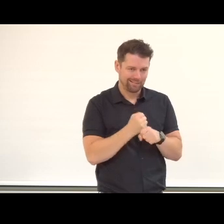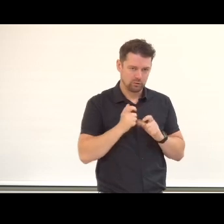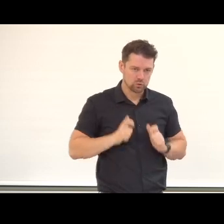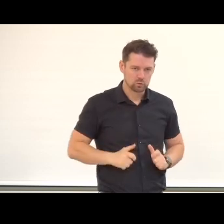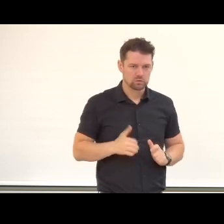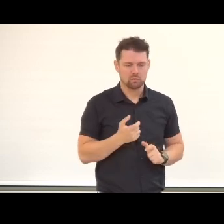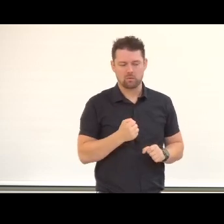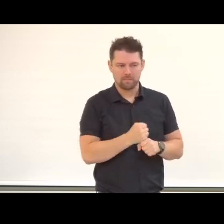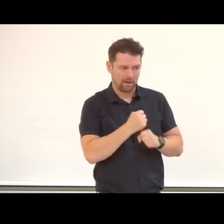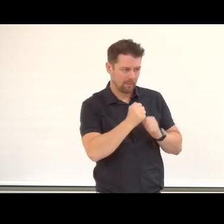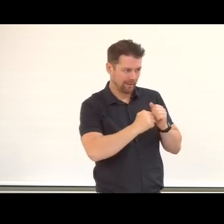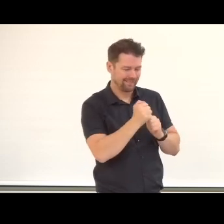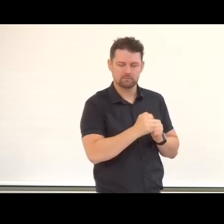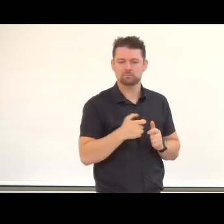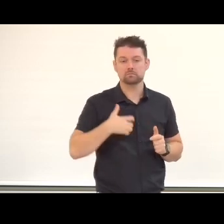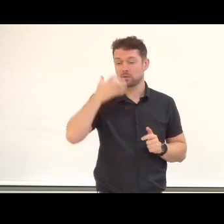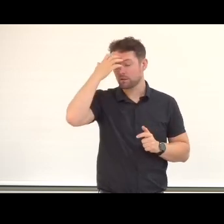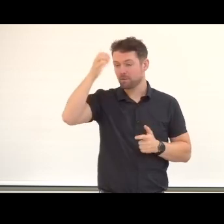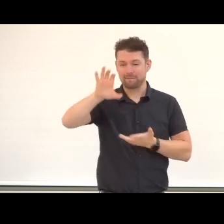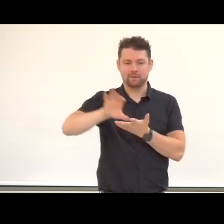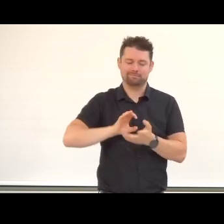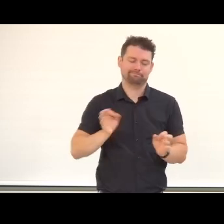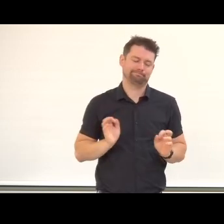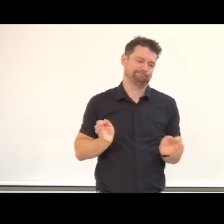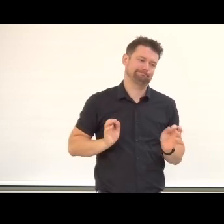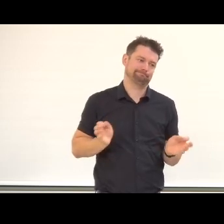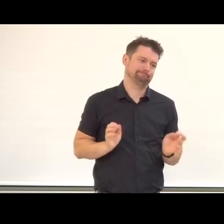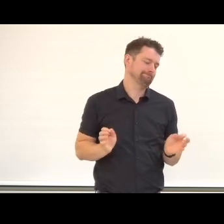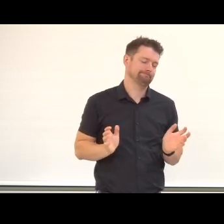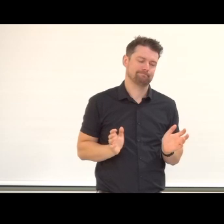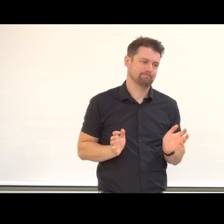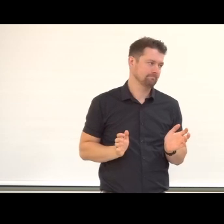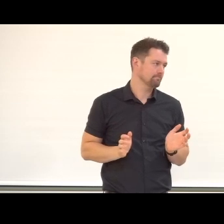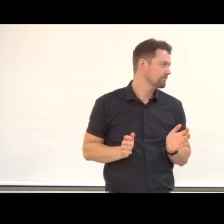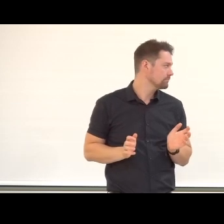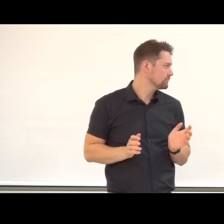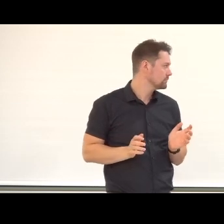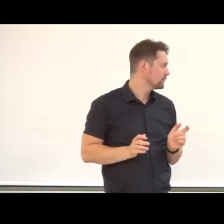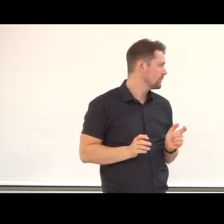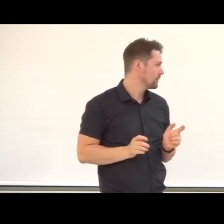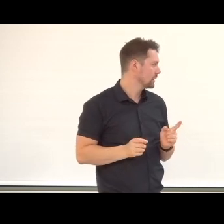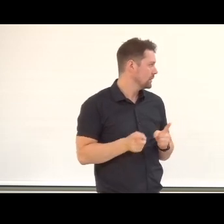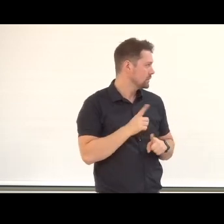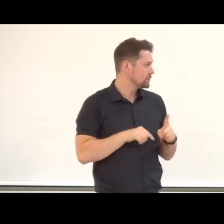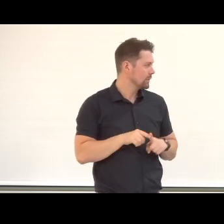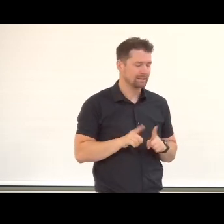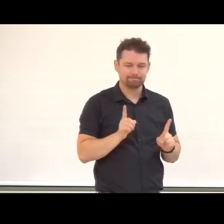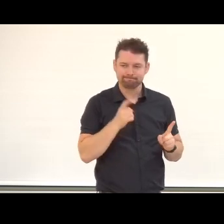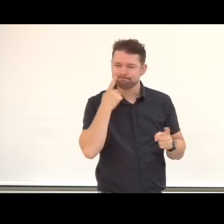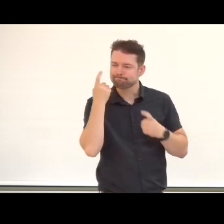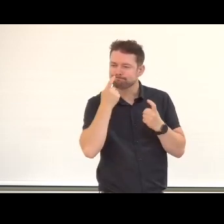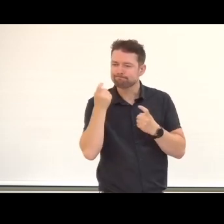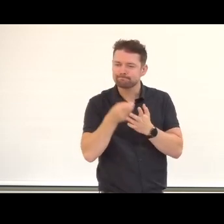things. We are not government funded or anything like that. So we run by what we can